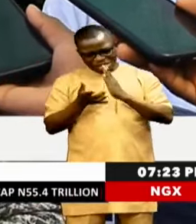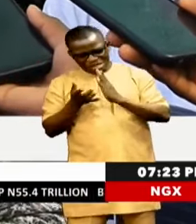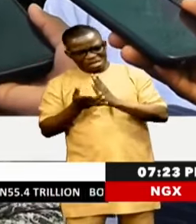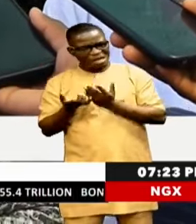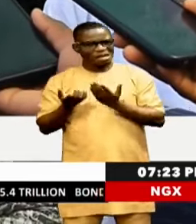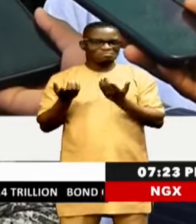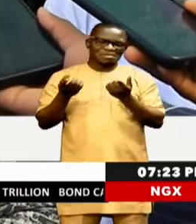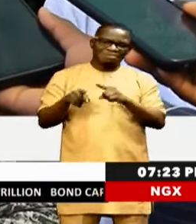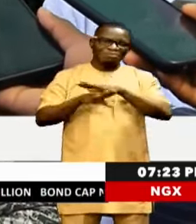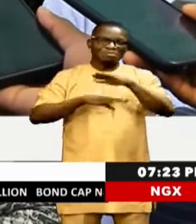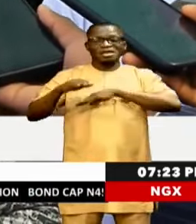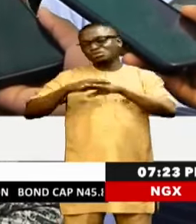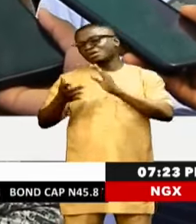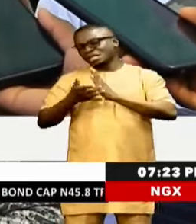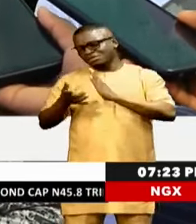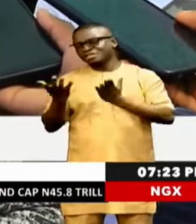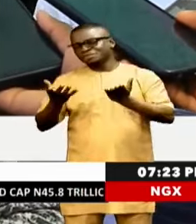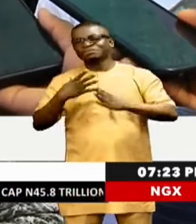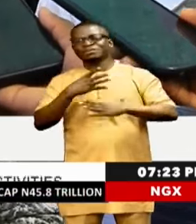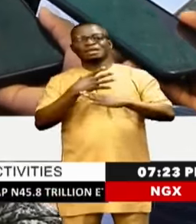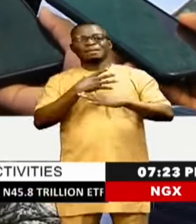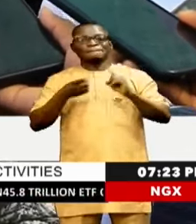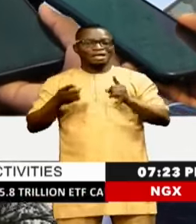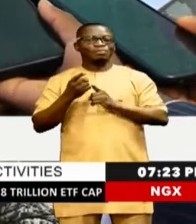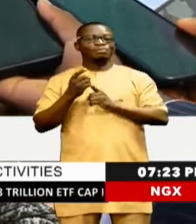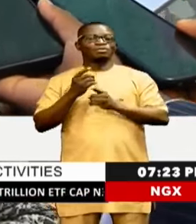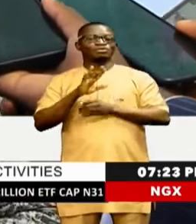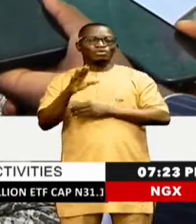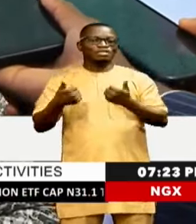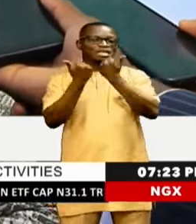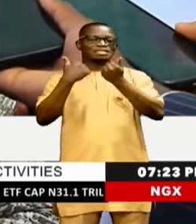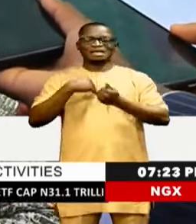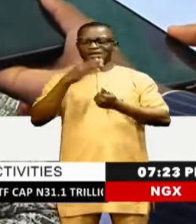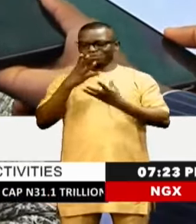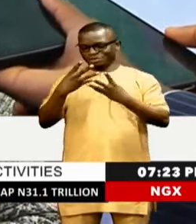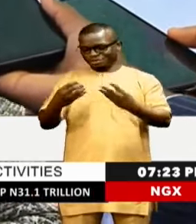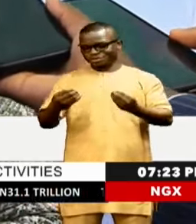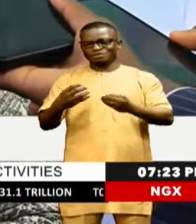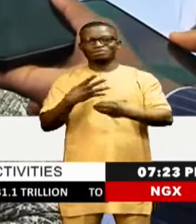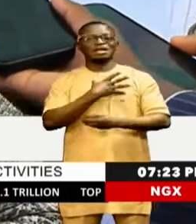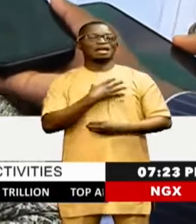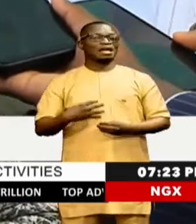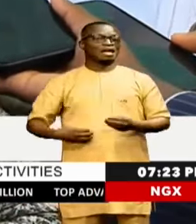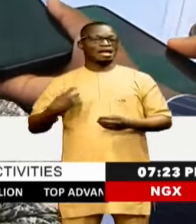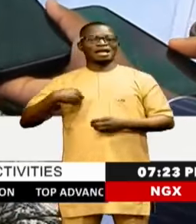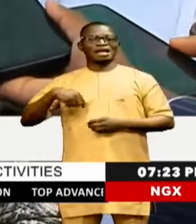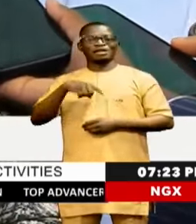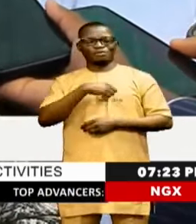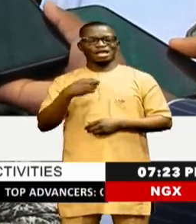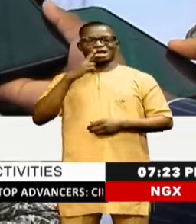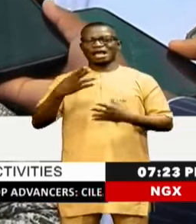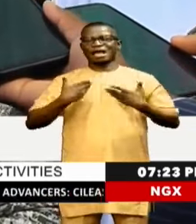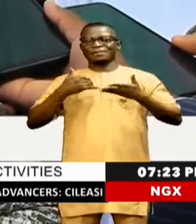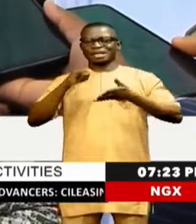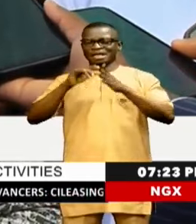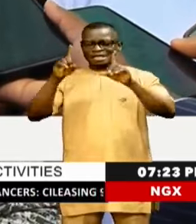on technology, and but those hitches have been resolved, and we are happy that the